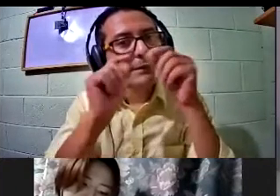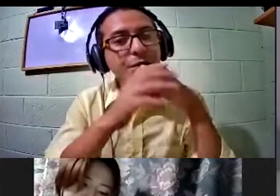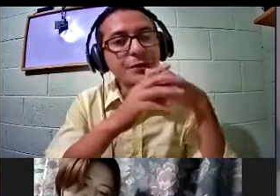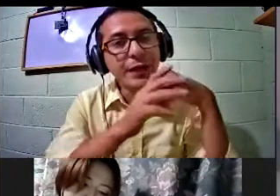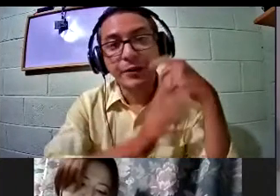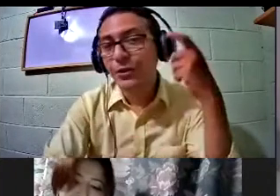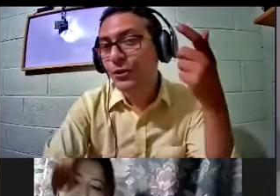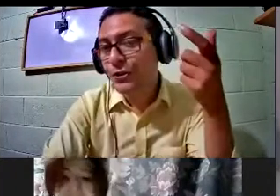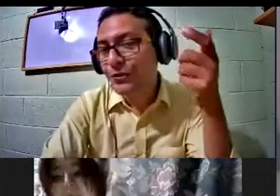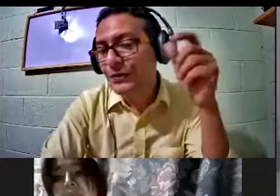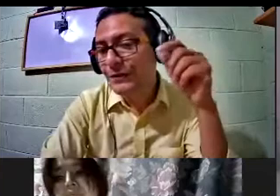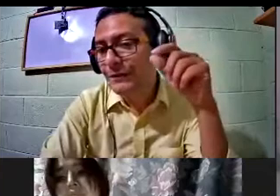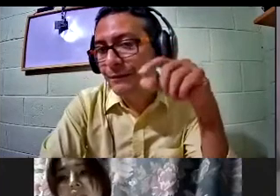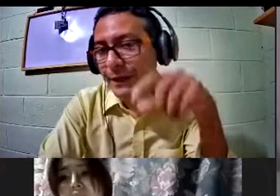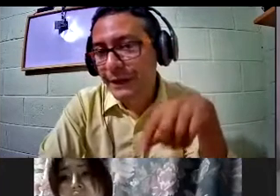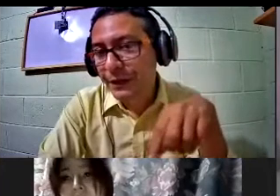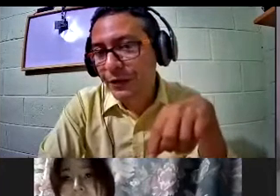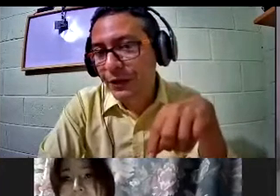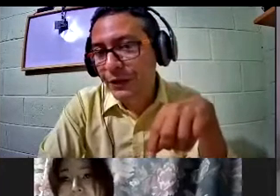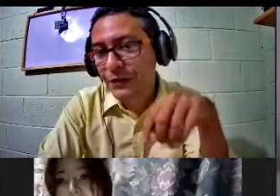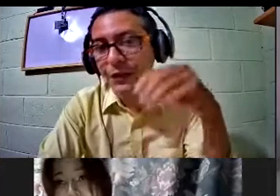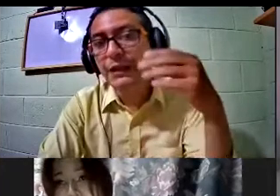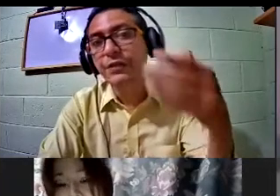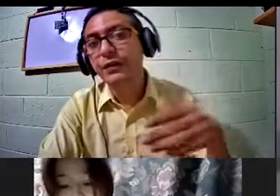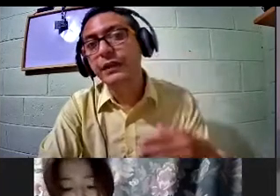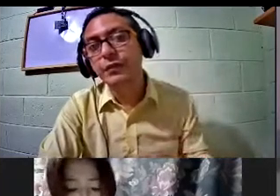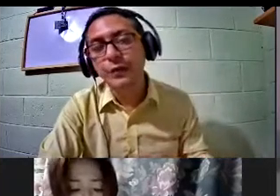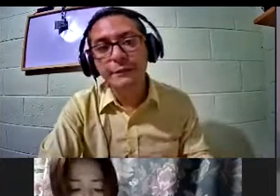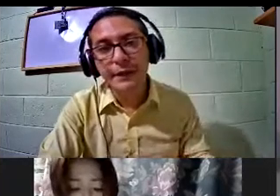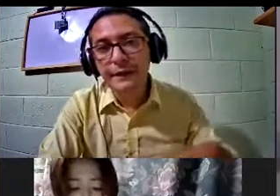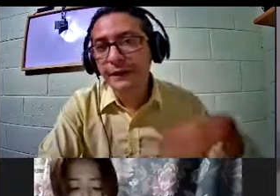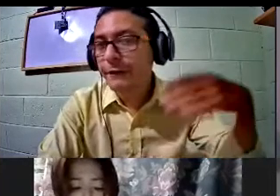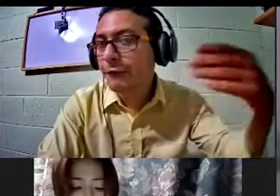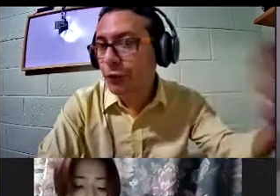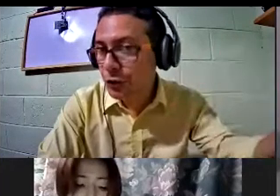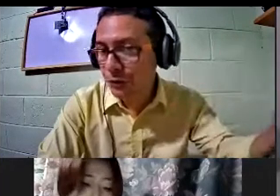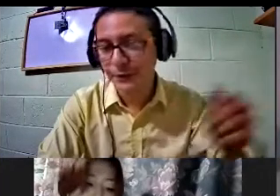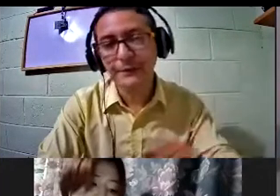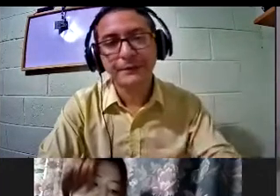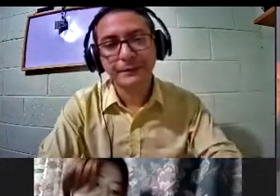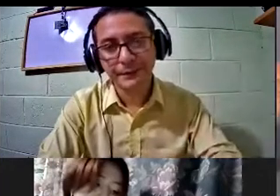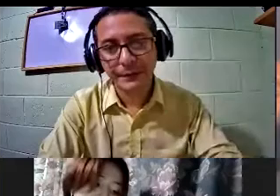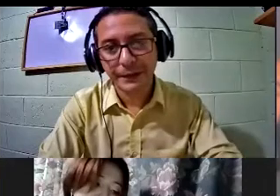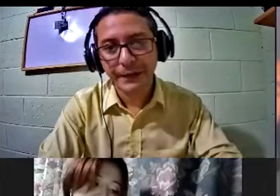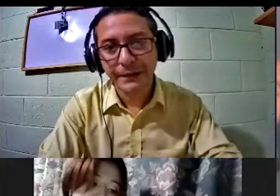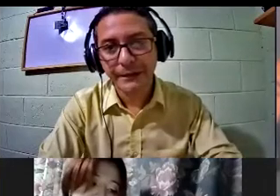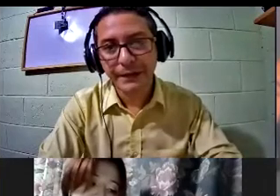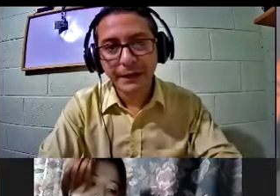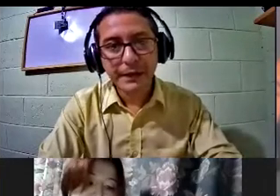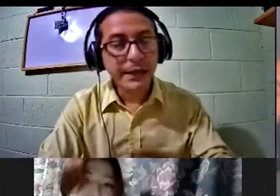different because we are going to use present continuous in order to express future,